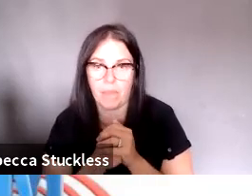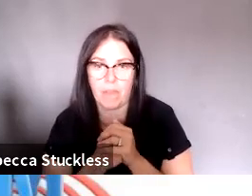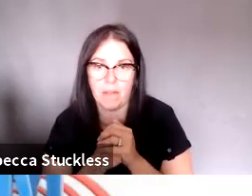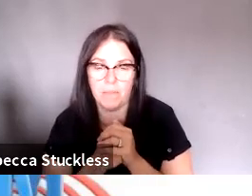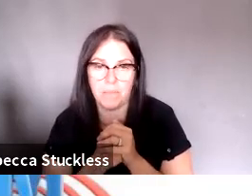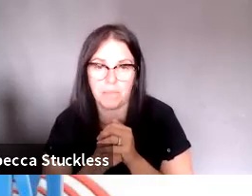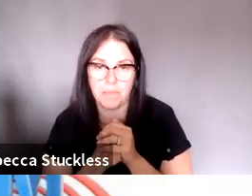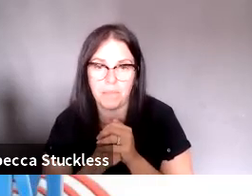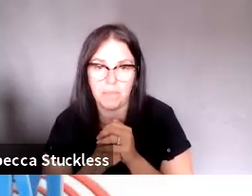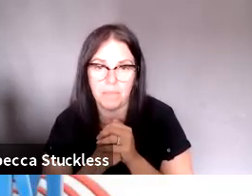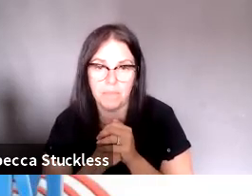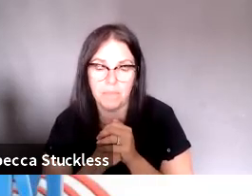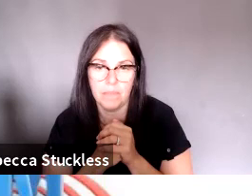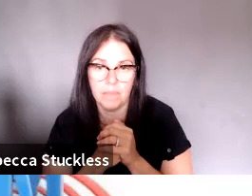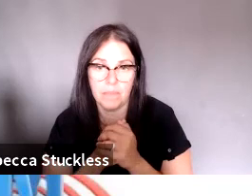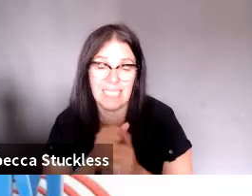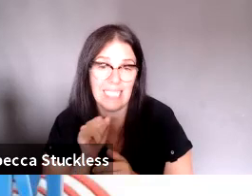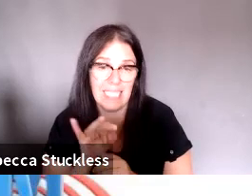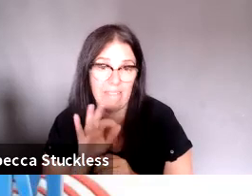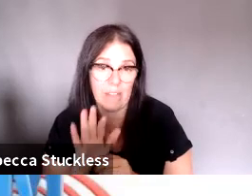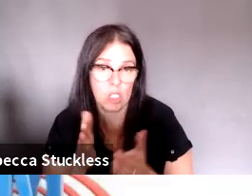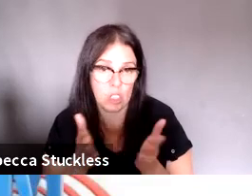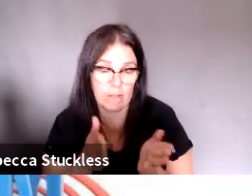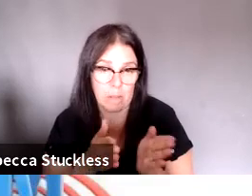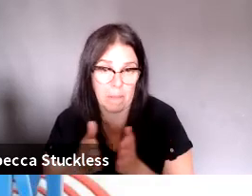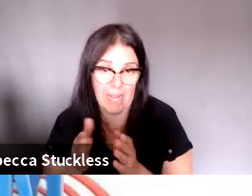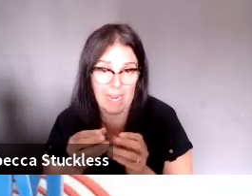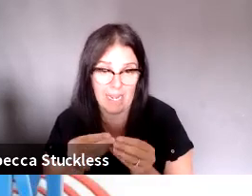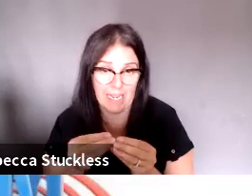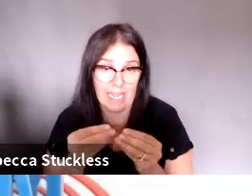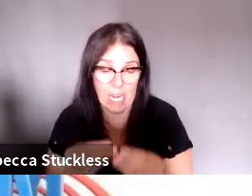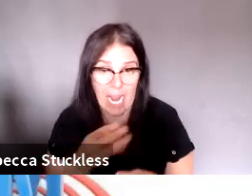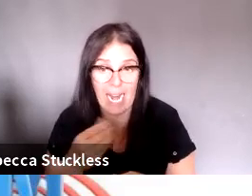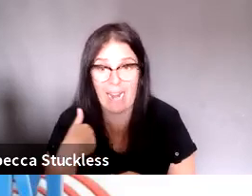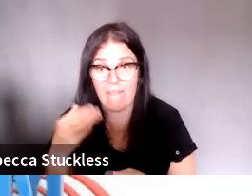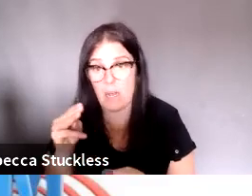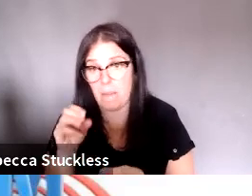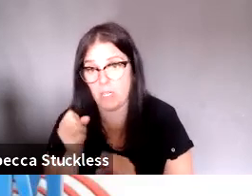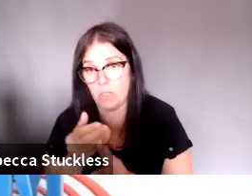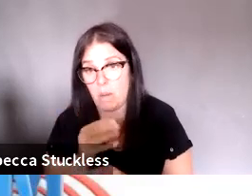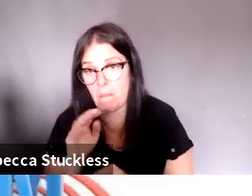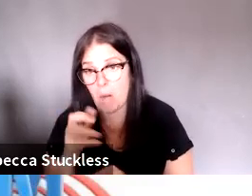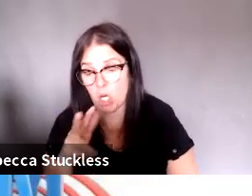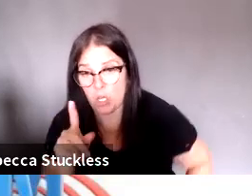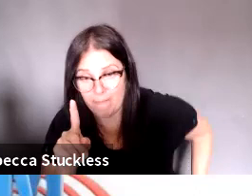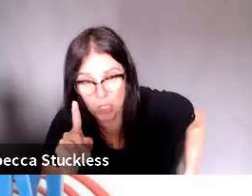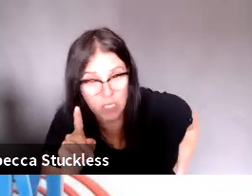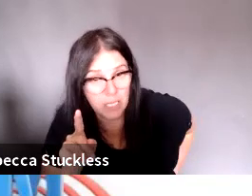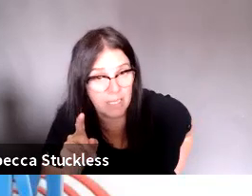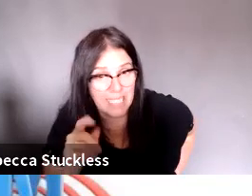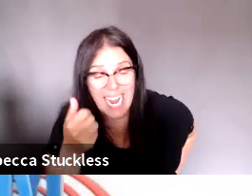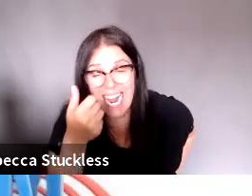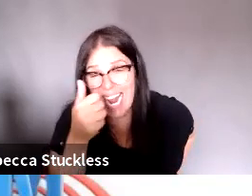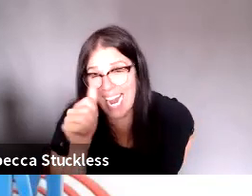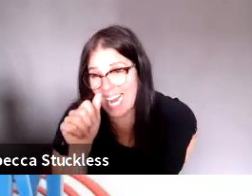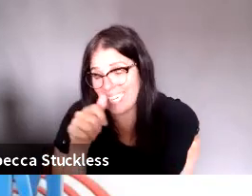over and they have a milestone completed before March 31st, and they carry any time during the fiscal year before